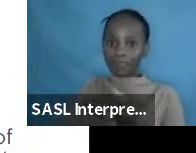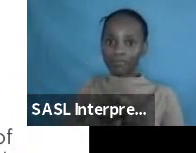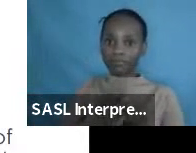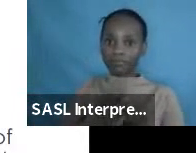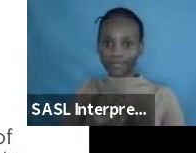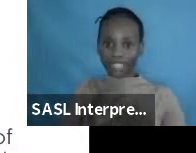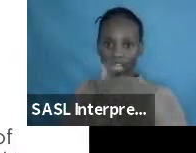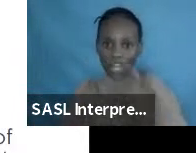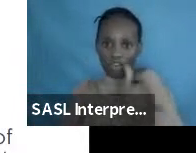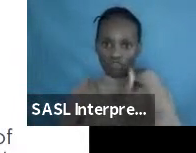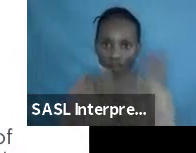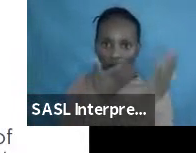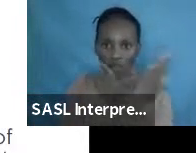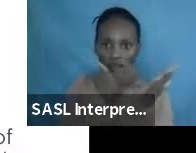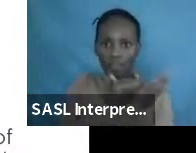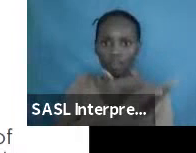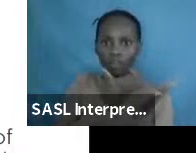revenue due